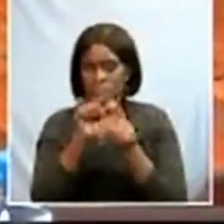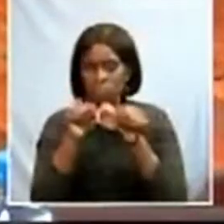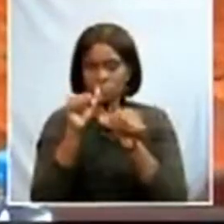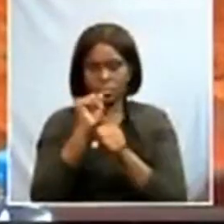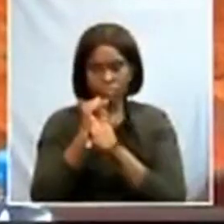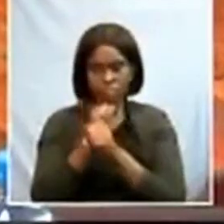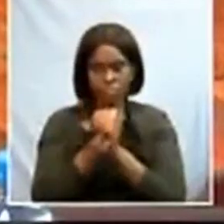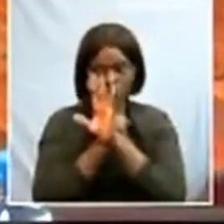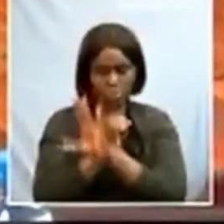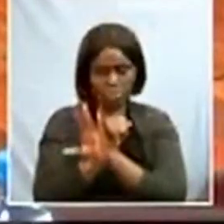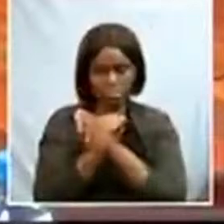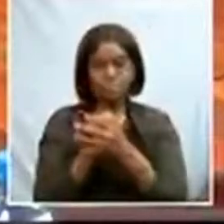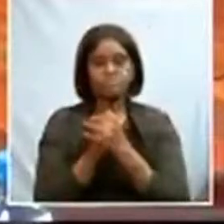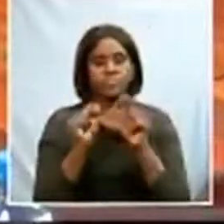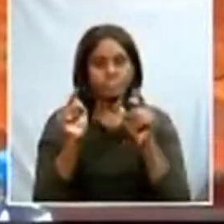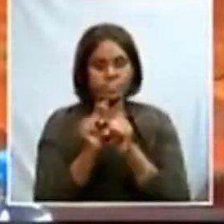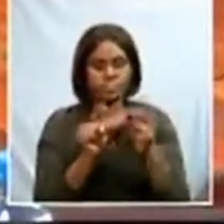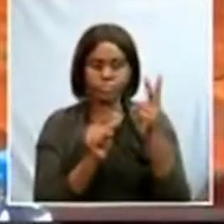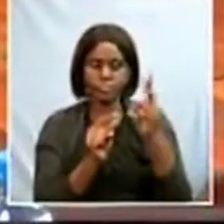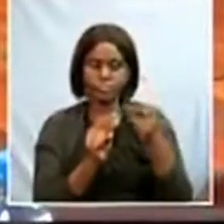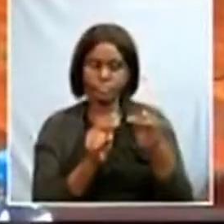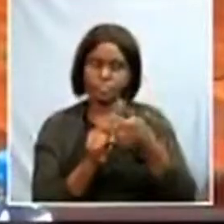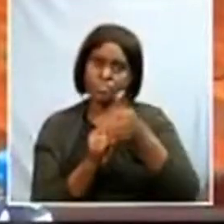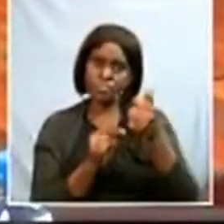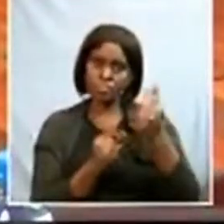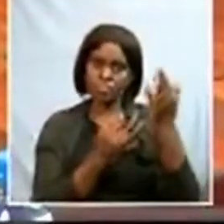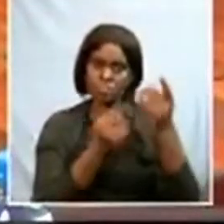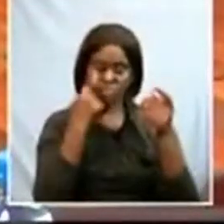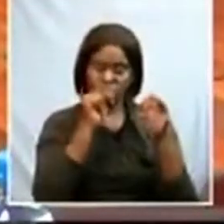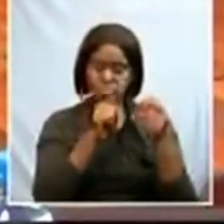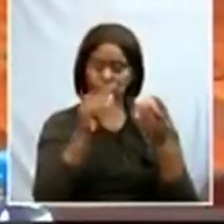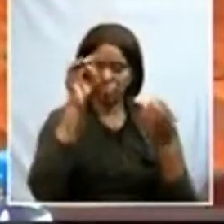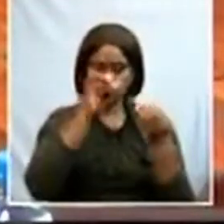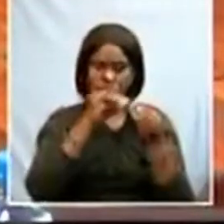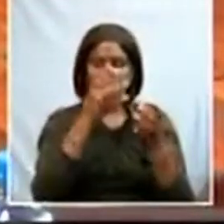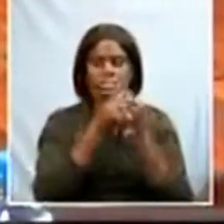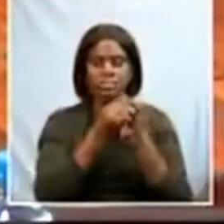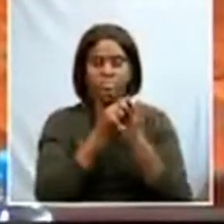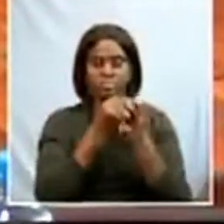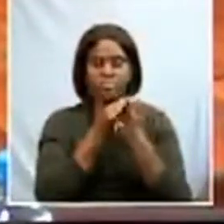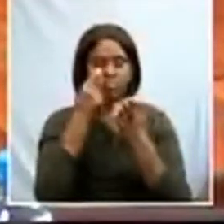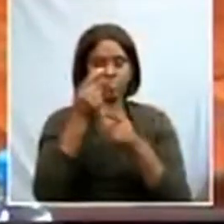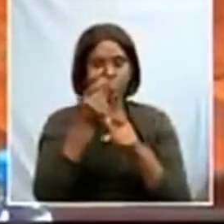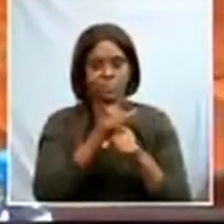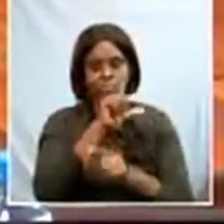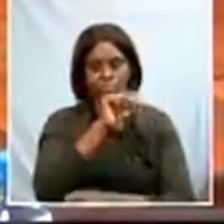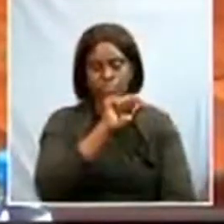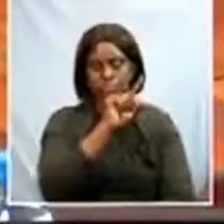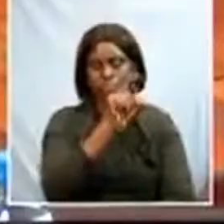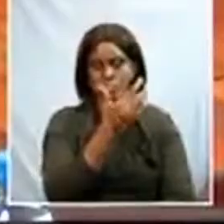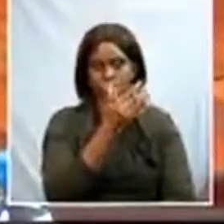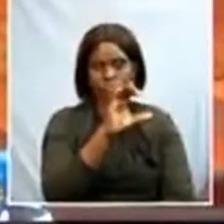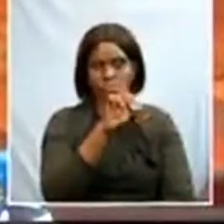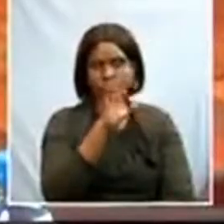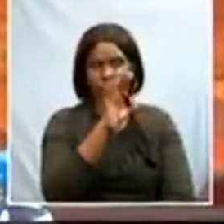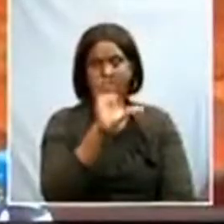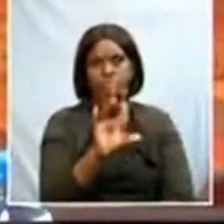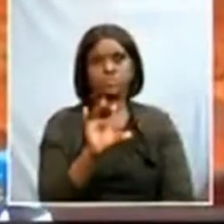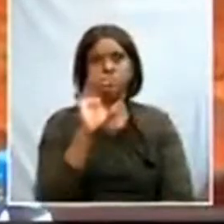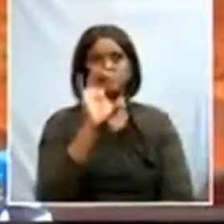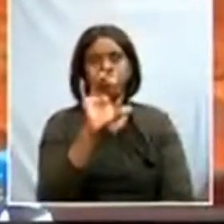in progress and 2 are awaiting for top-up funding from the 2025 CDF